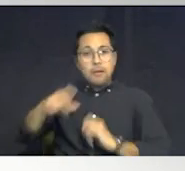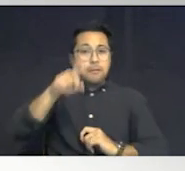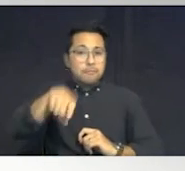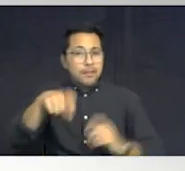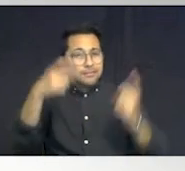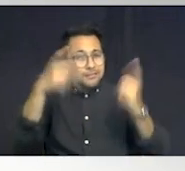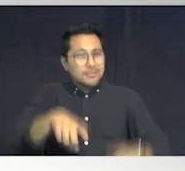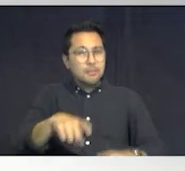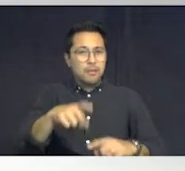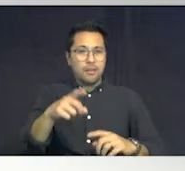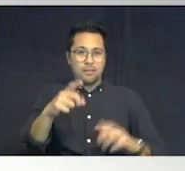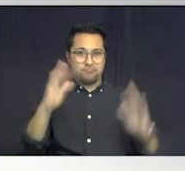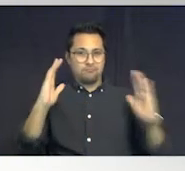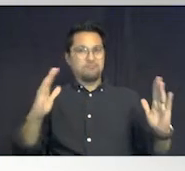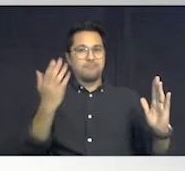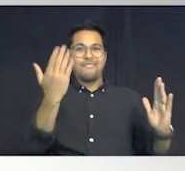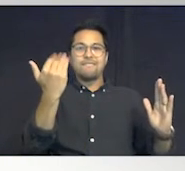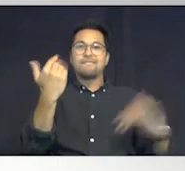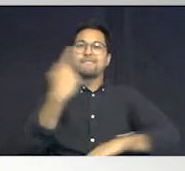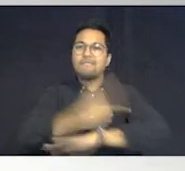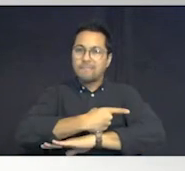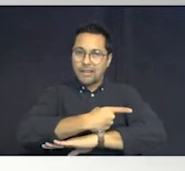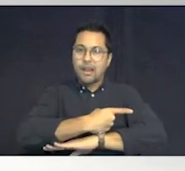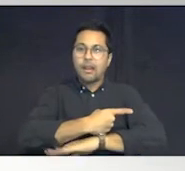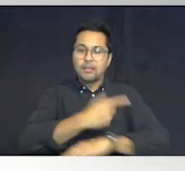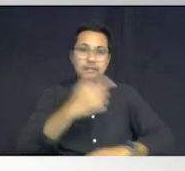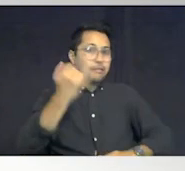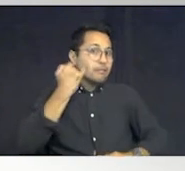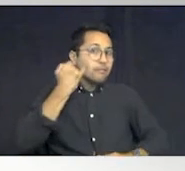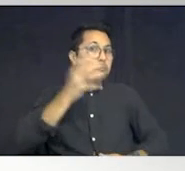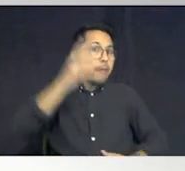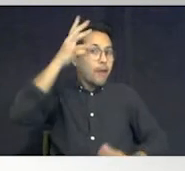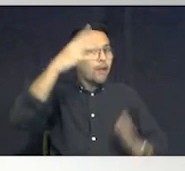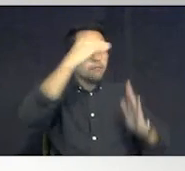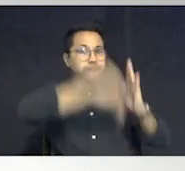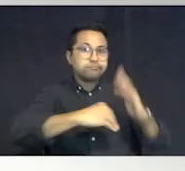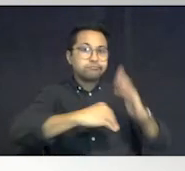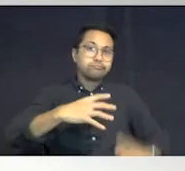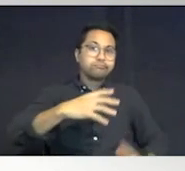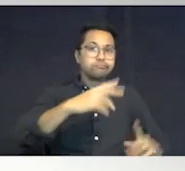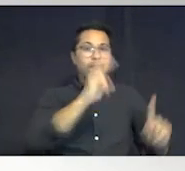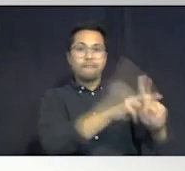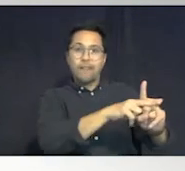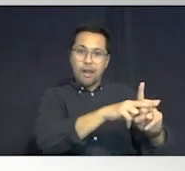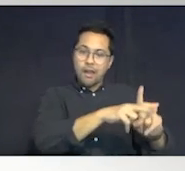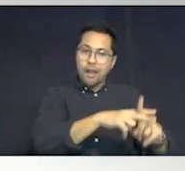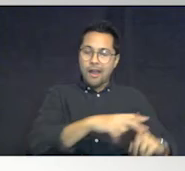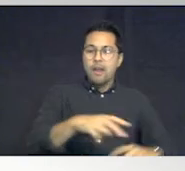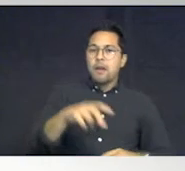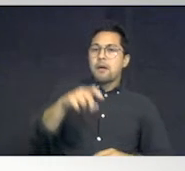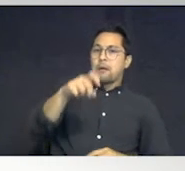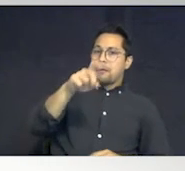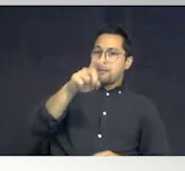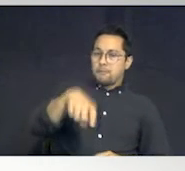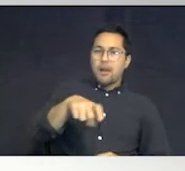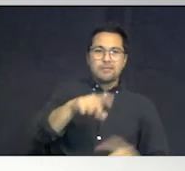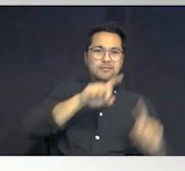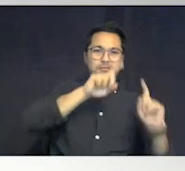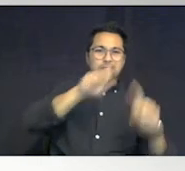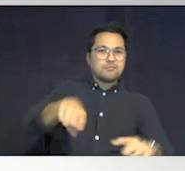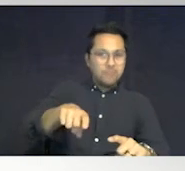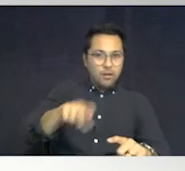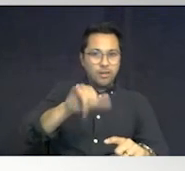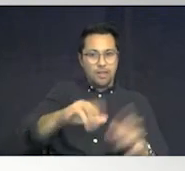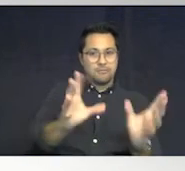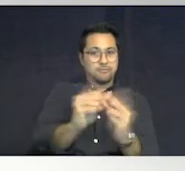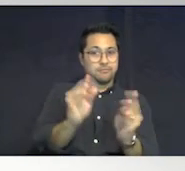15 days after a parent files a due process complaint. So if you file a due process complaint, you have to at least attend that resolution session, and so